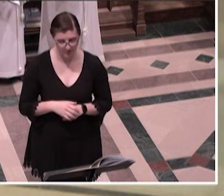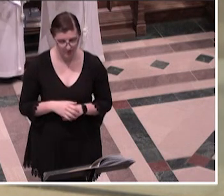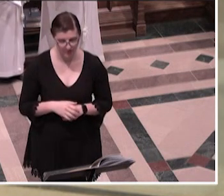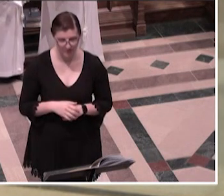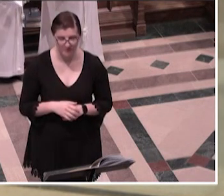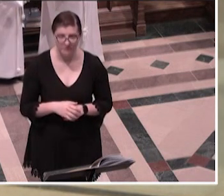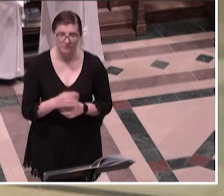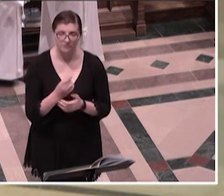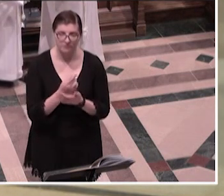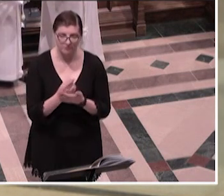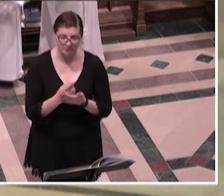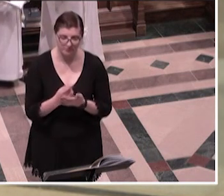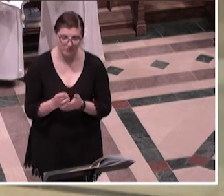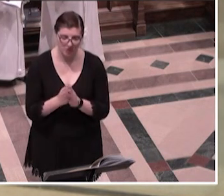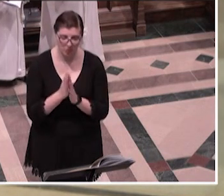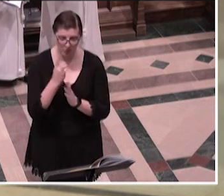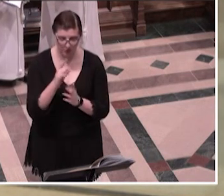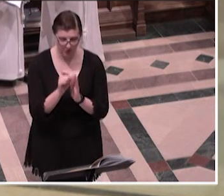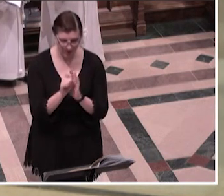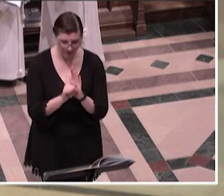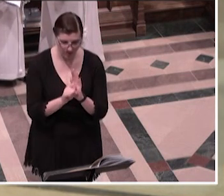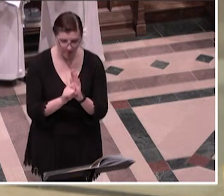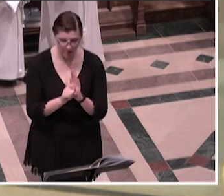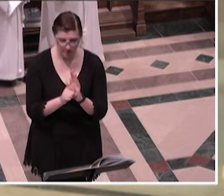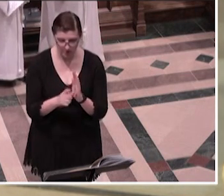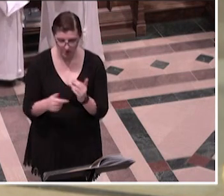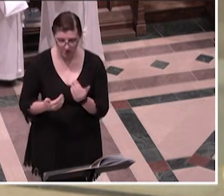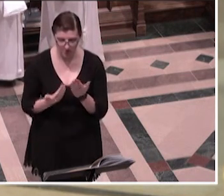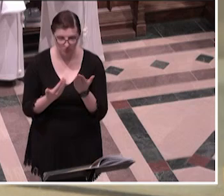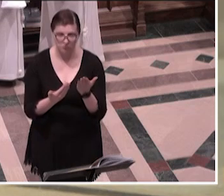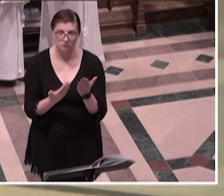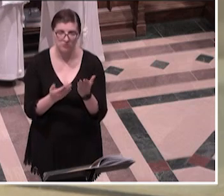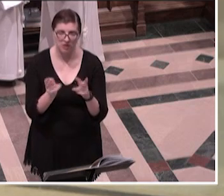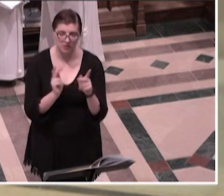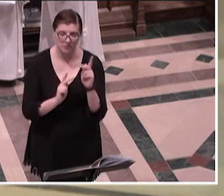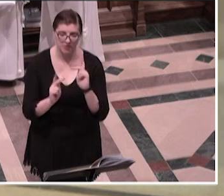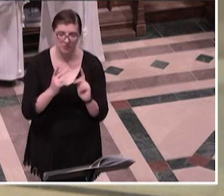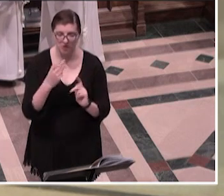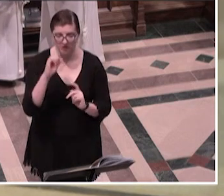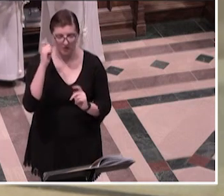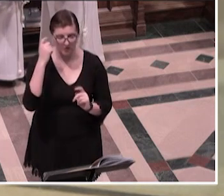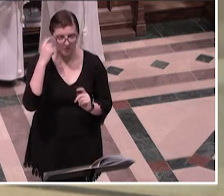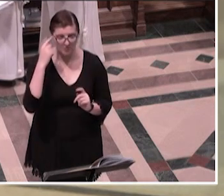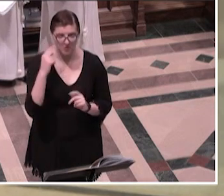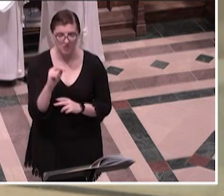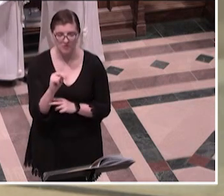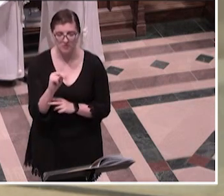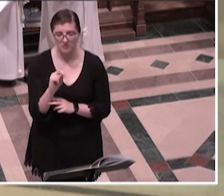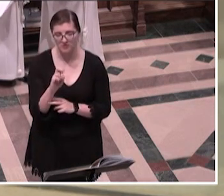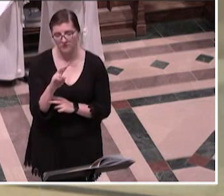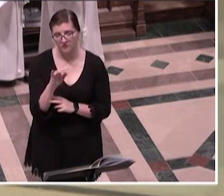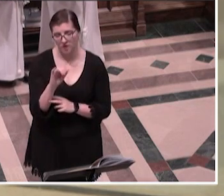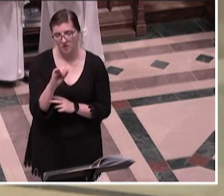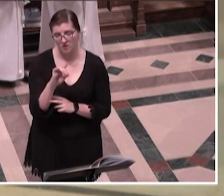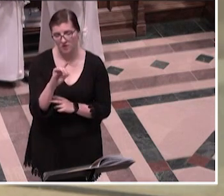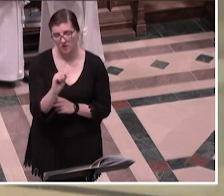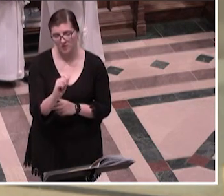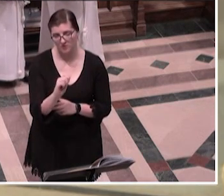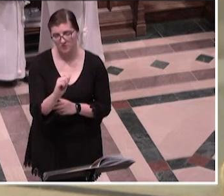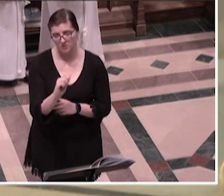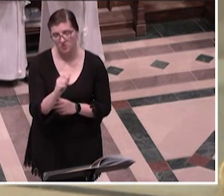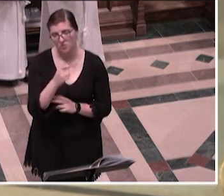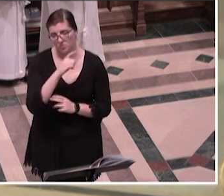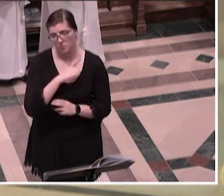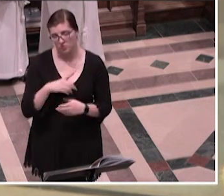of prayers for the states, we hold before you the people and government of Nevada. Lord, in